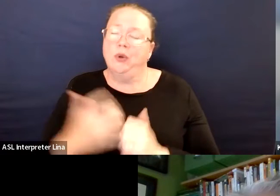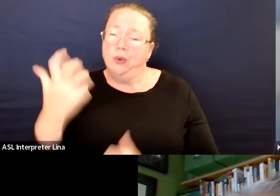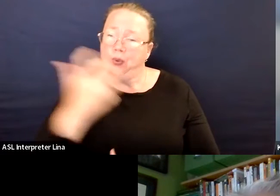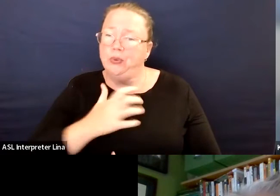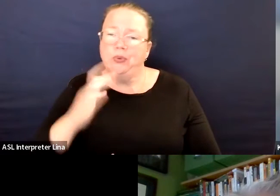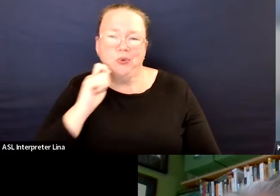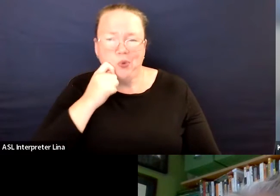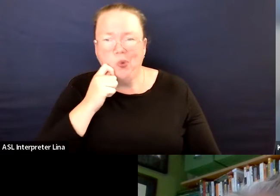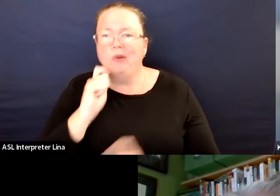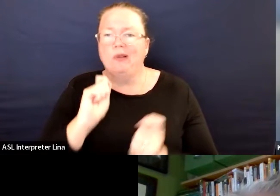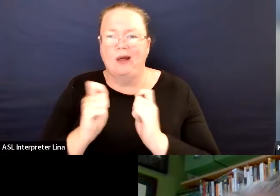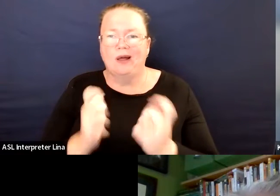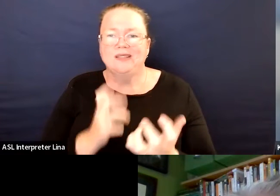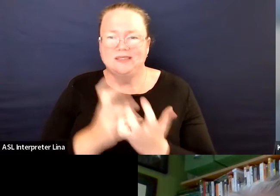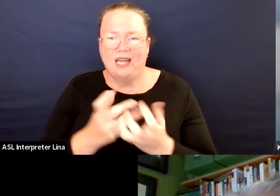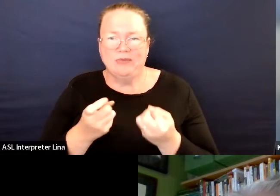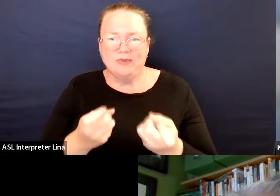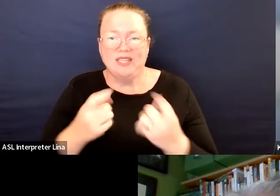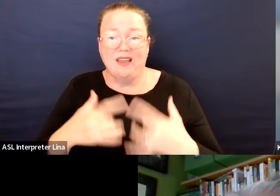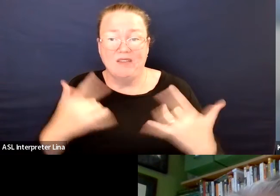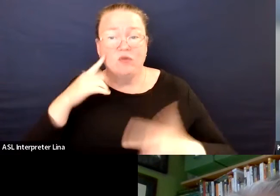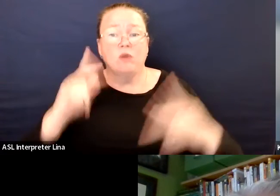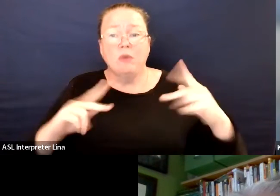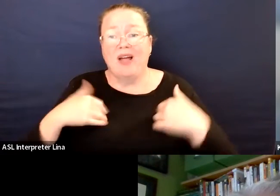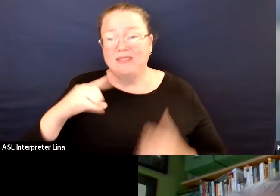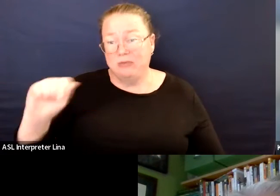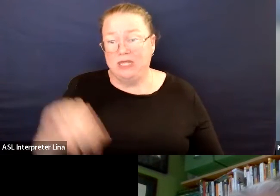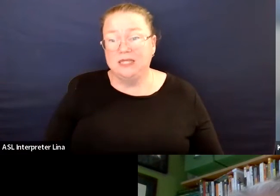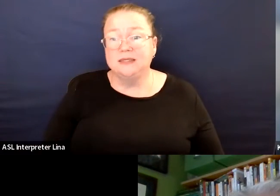really cool adaptive skiing event for persons with disabilities.